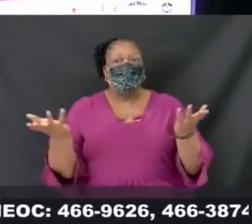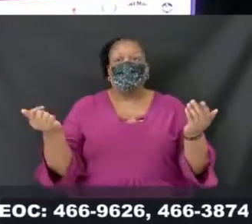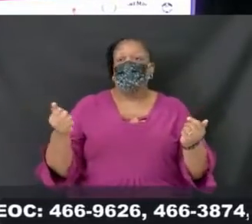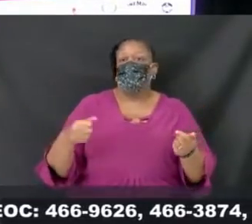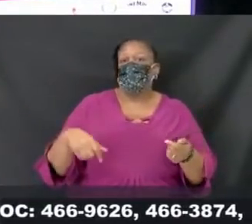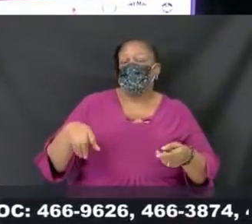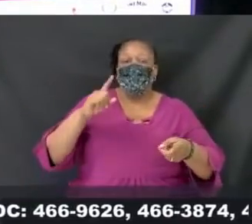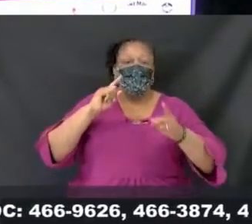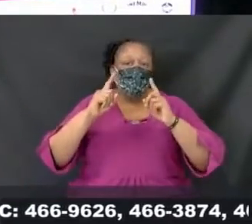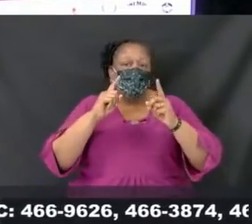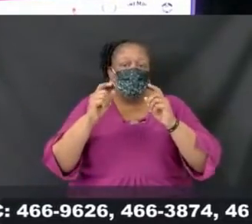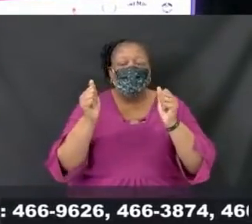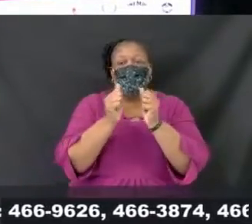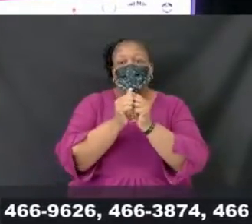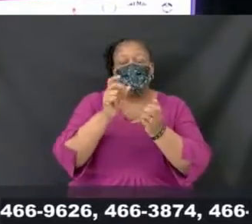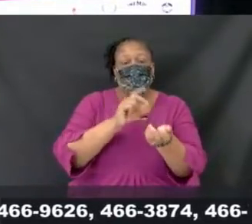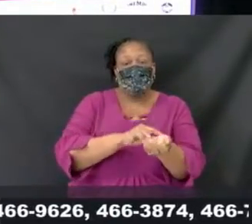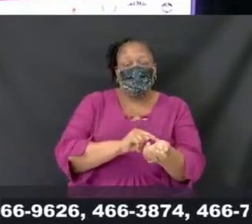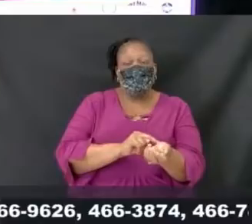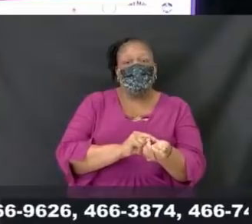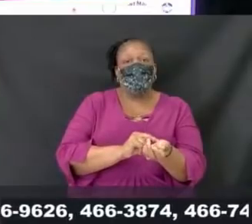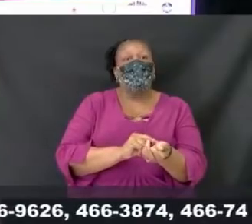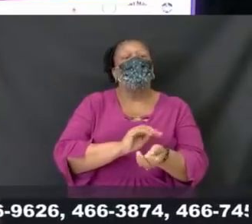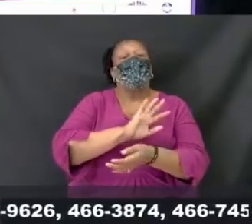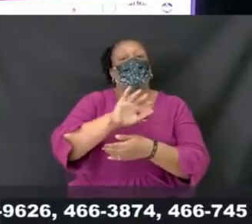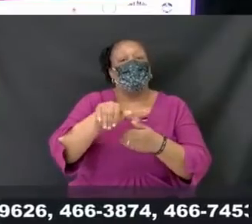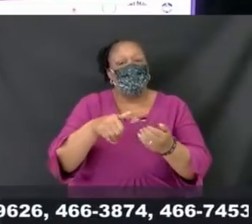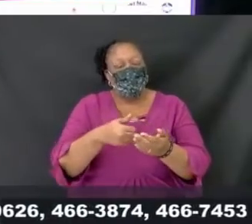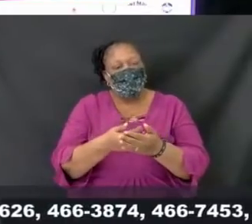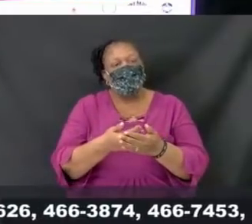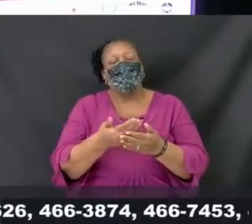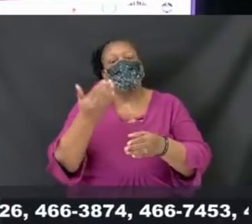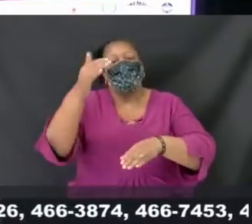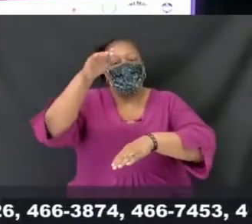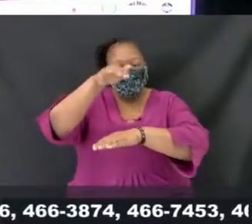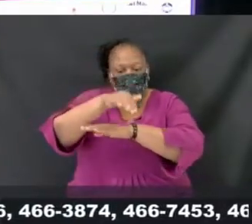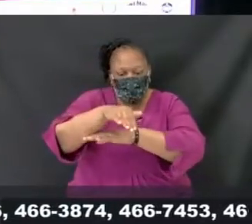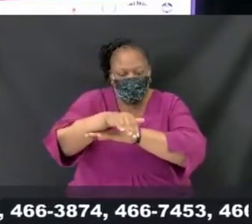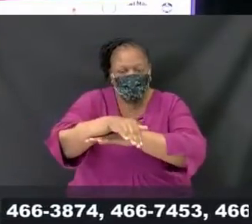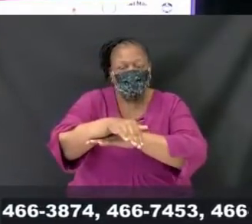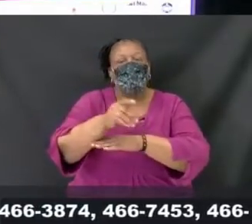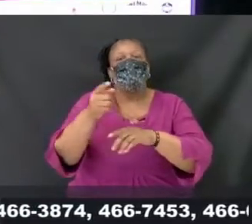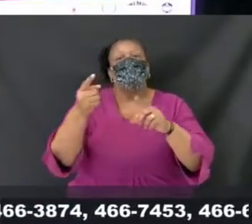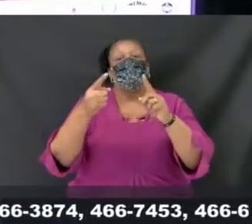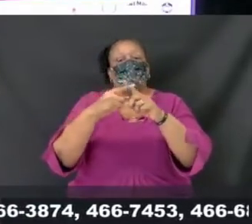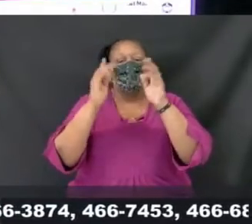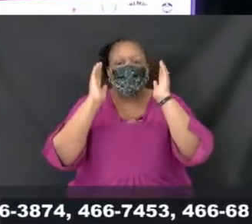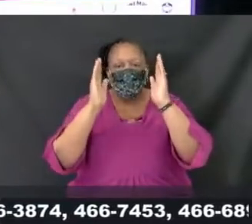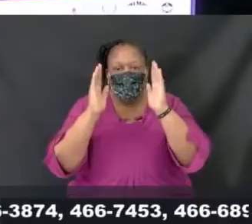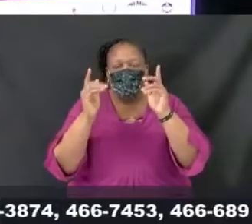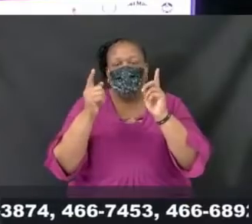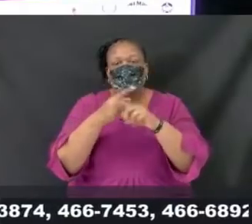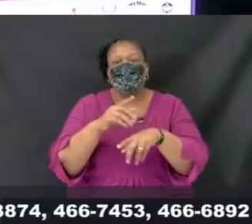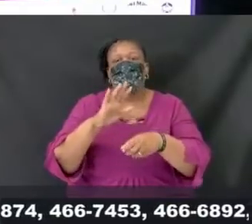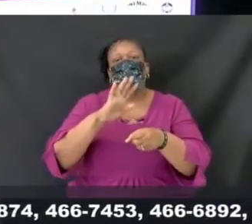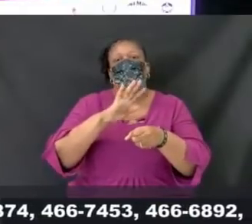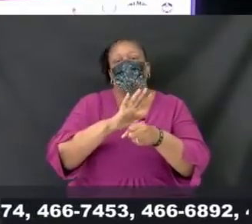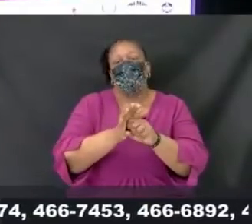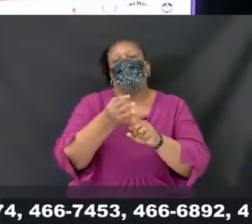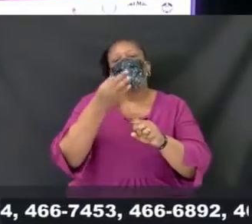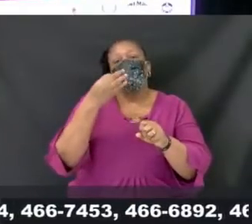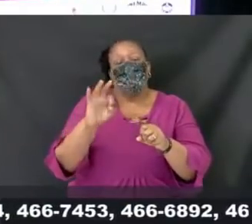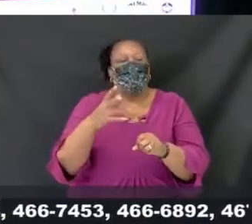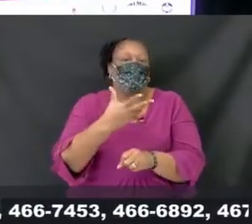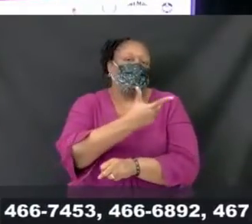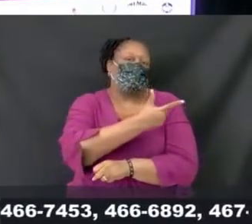afternoon session, that's when the public health nurses shift focus to administer the